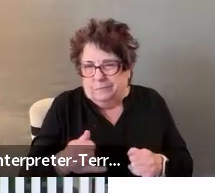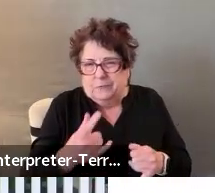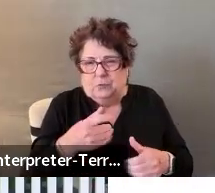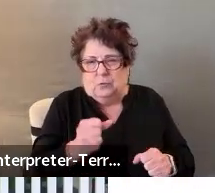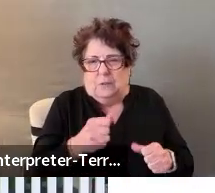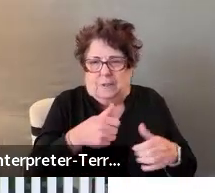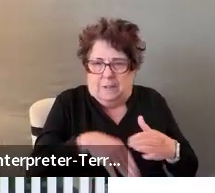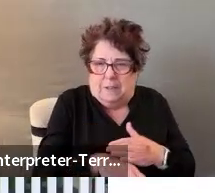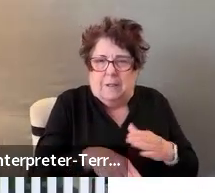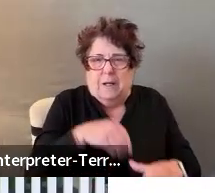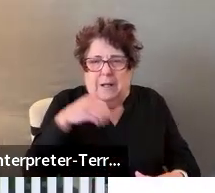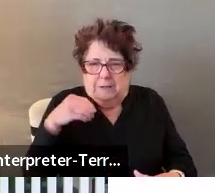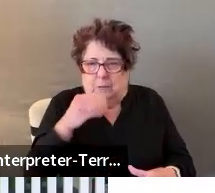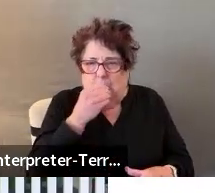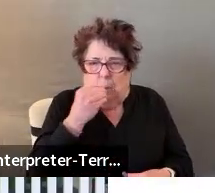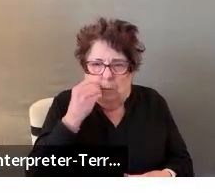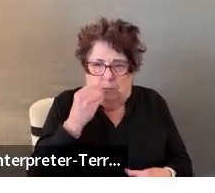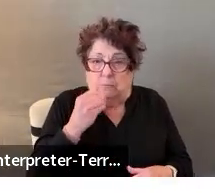on 2 sides.